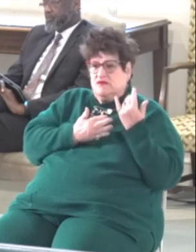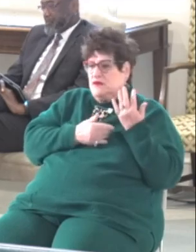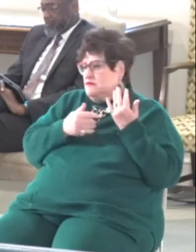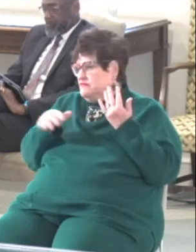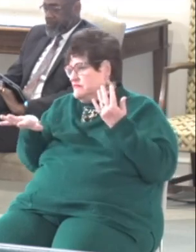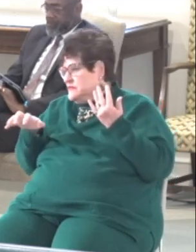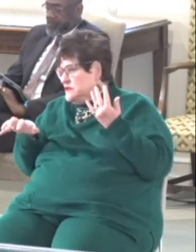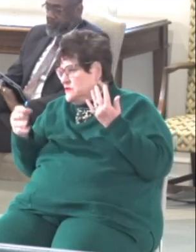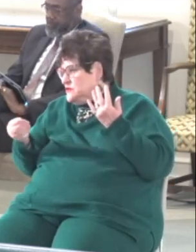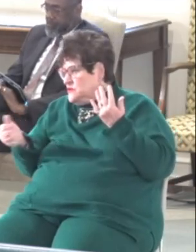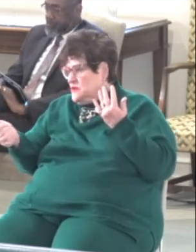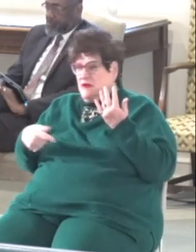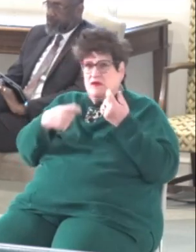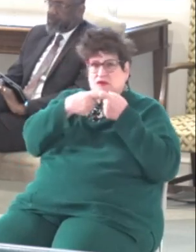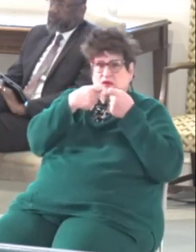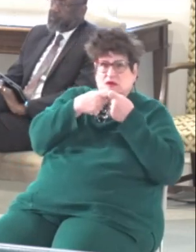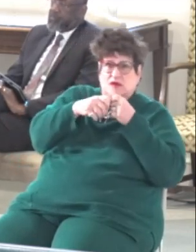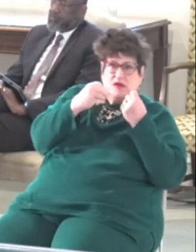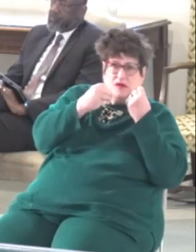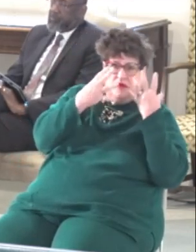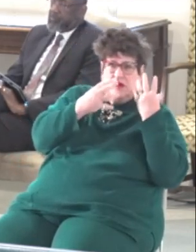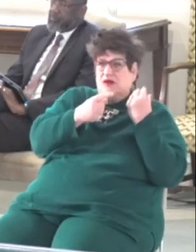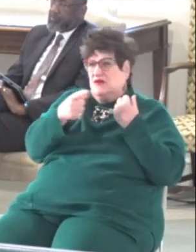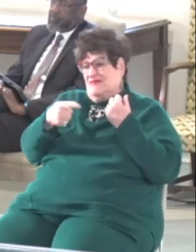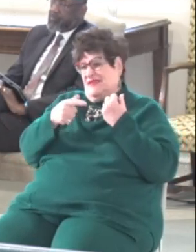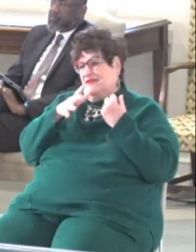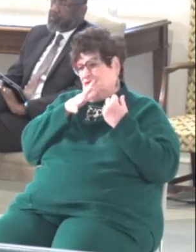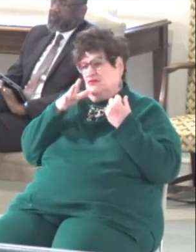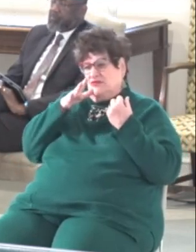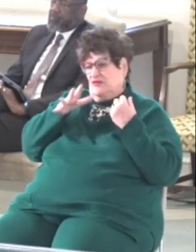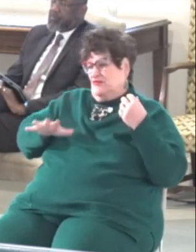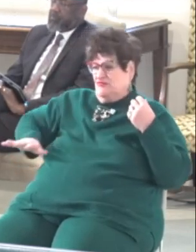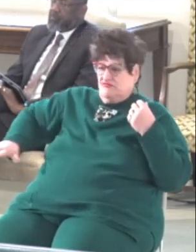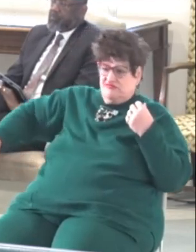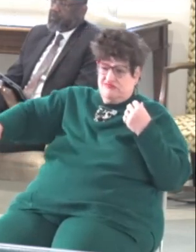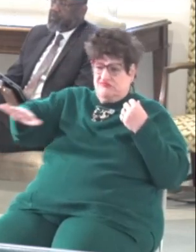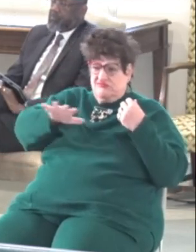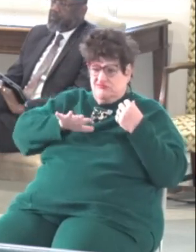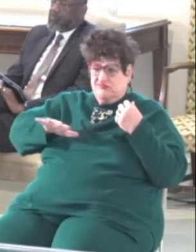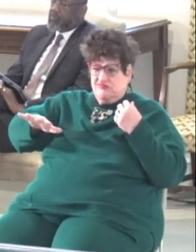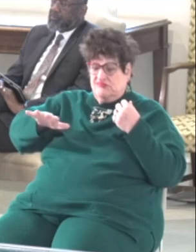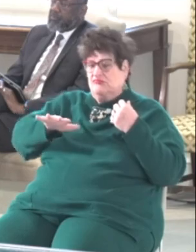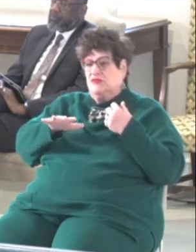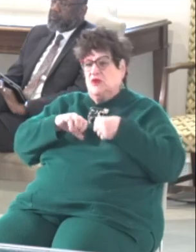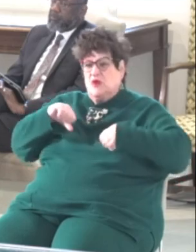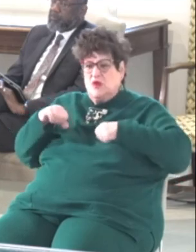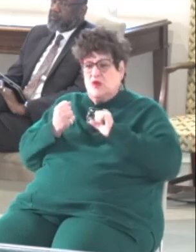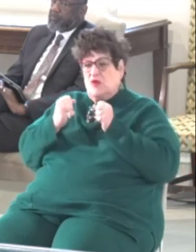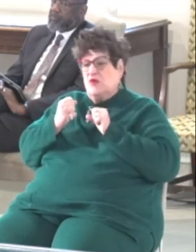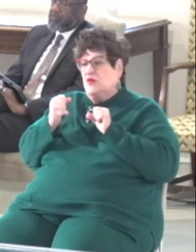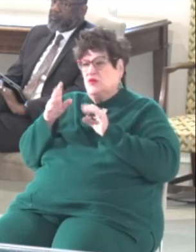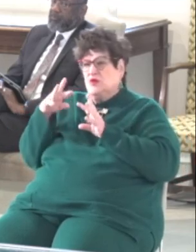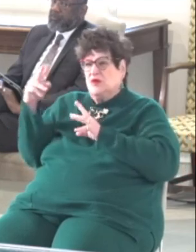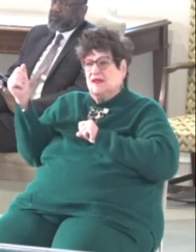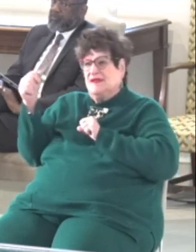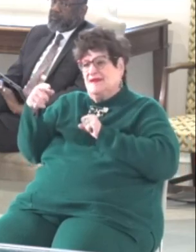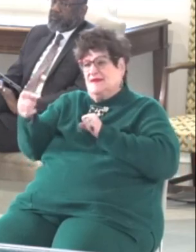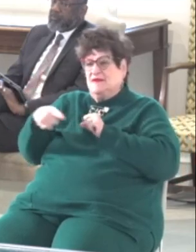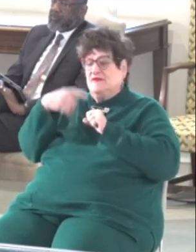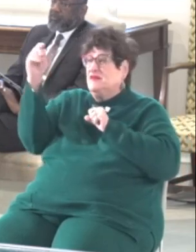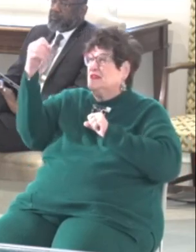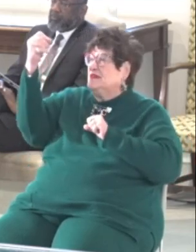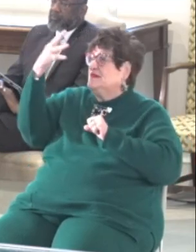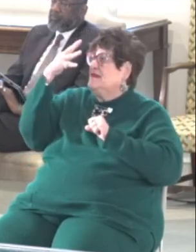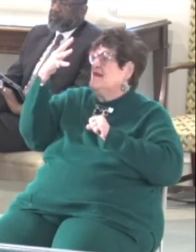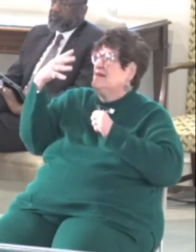the power to come back on. We were in rural Bixby Jinx. The cold to slip away, the bright light of the sun